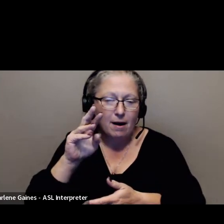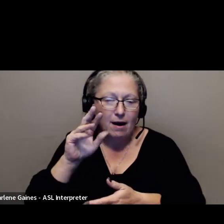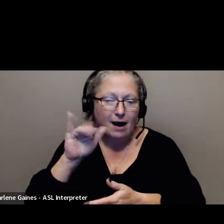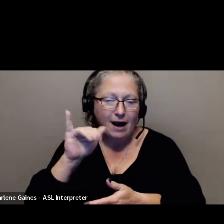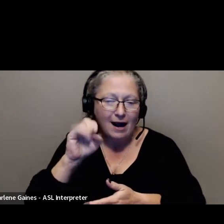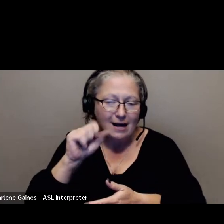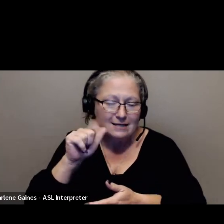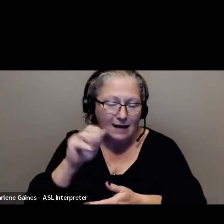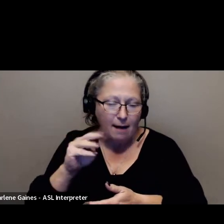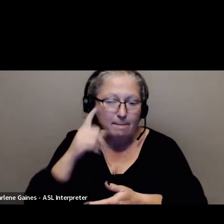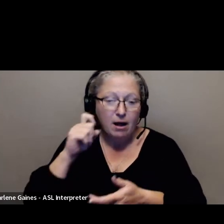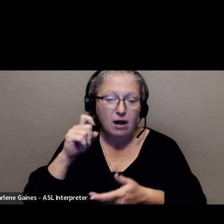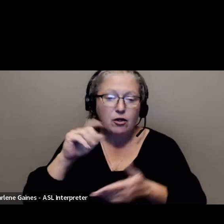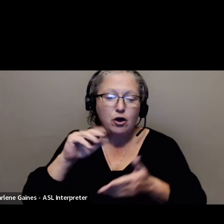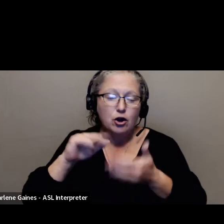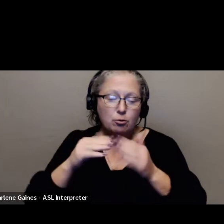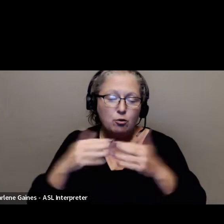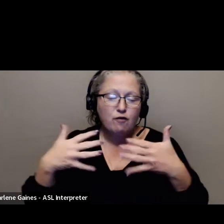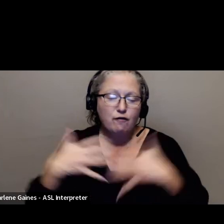the community is afraid to report.